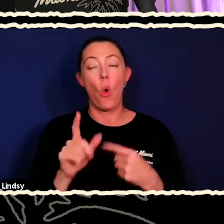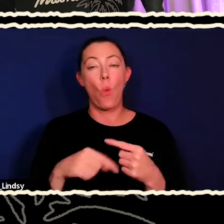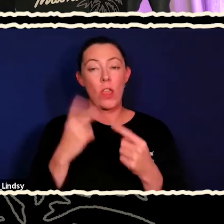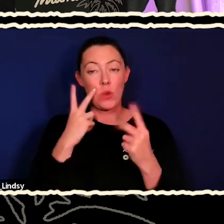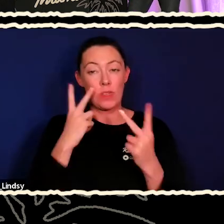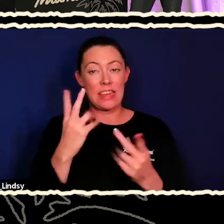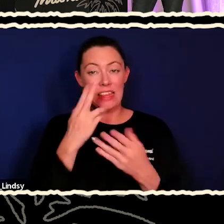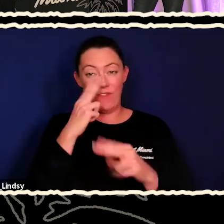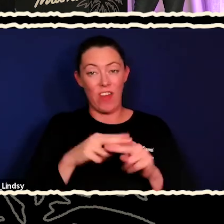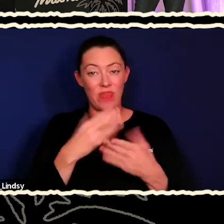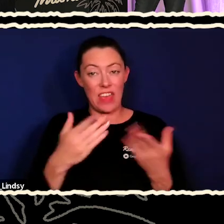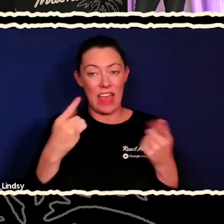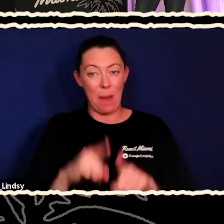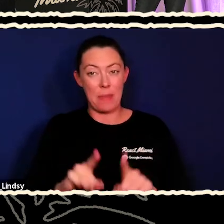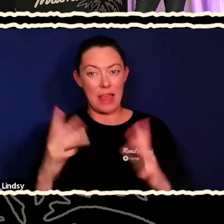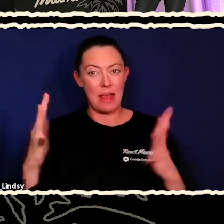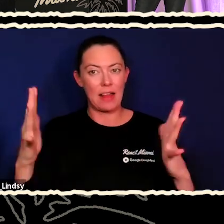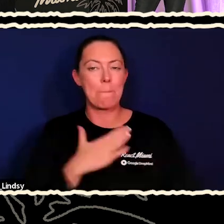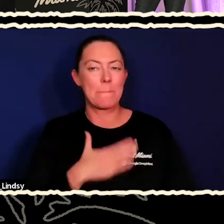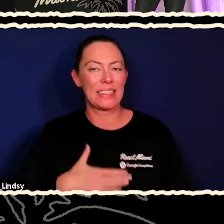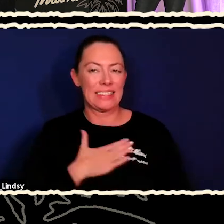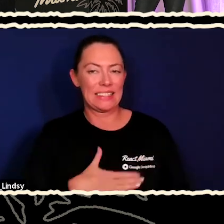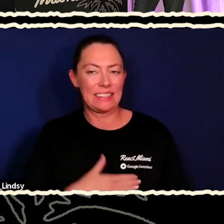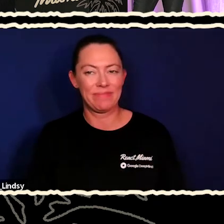going to see it. It's going to be amazing. Ready?